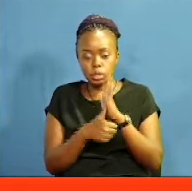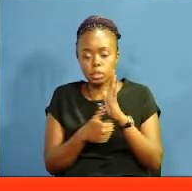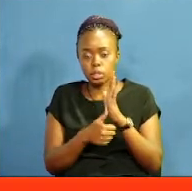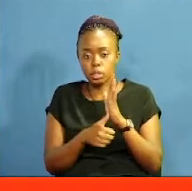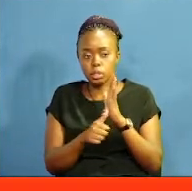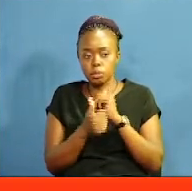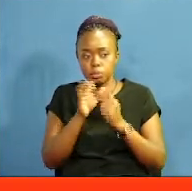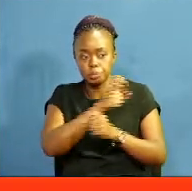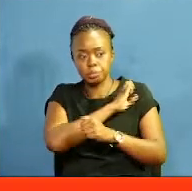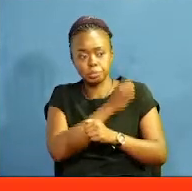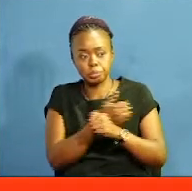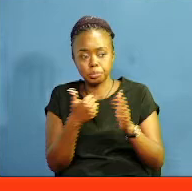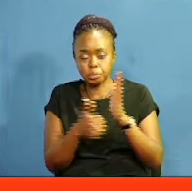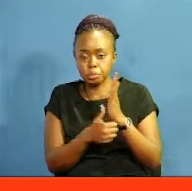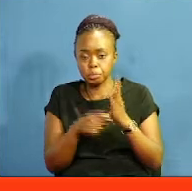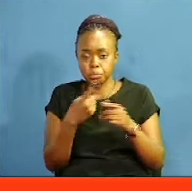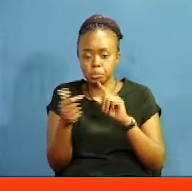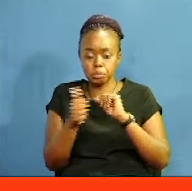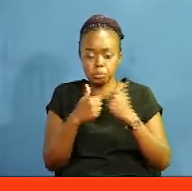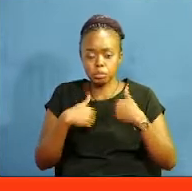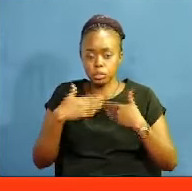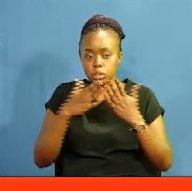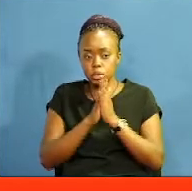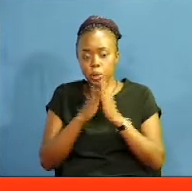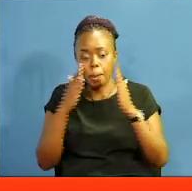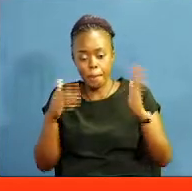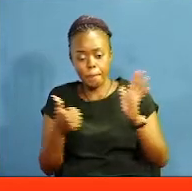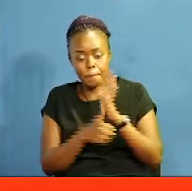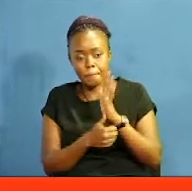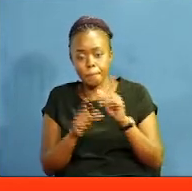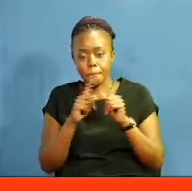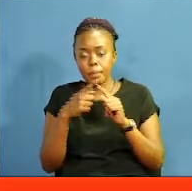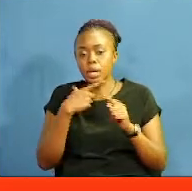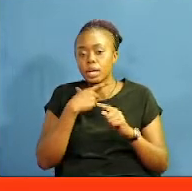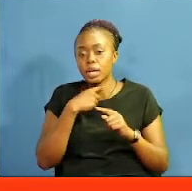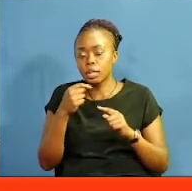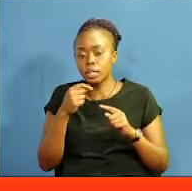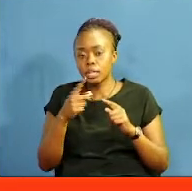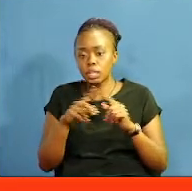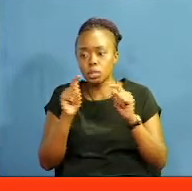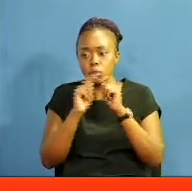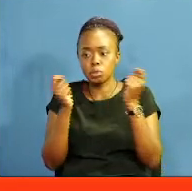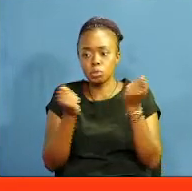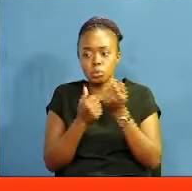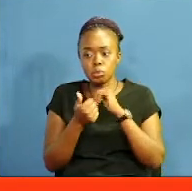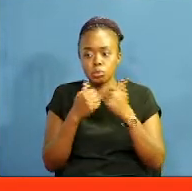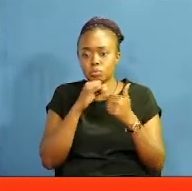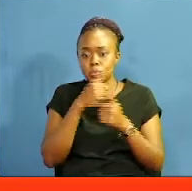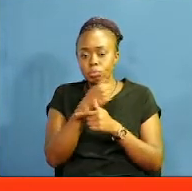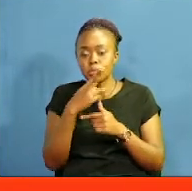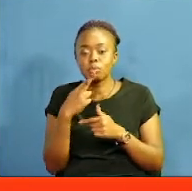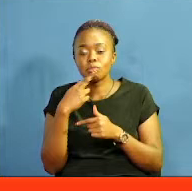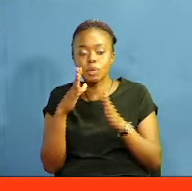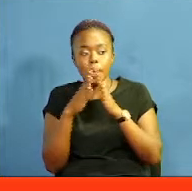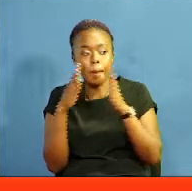have really led to some problems, some economic problems. But we still have bigger issues like tribalism, ethnic profiling. Those